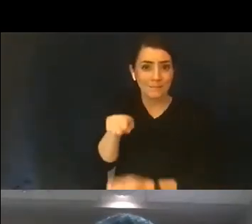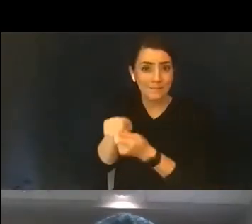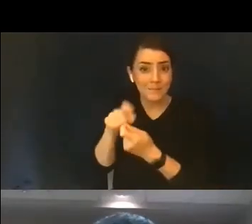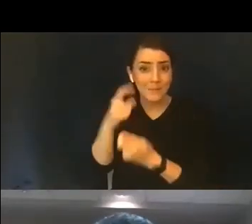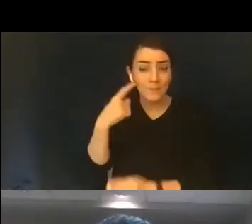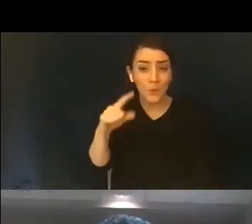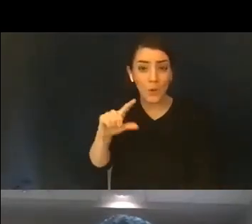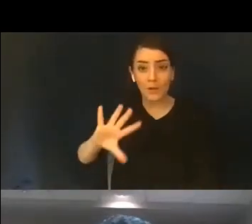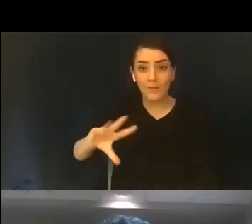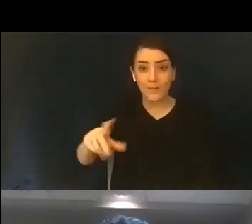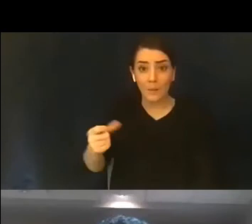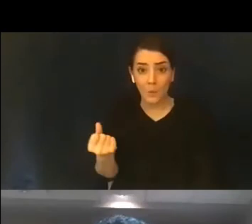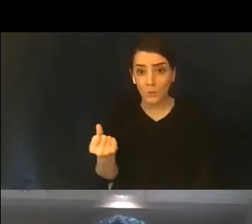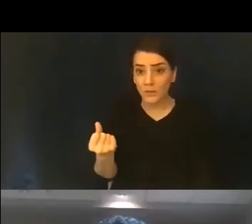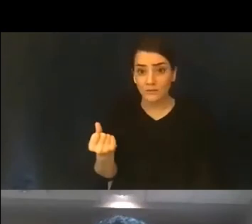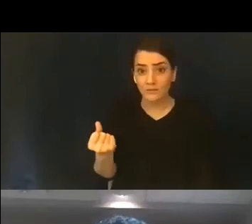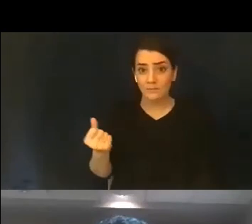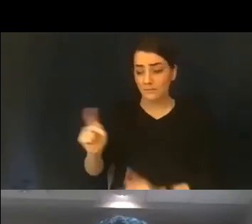to all